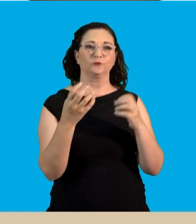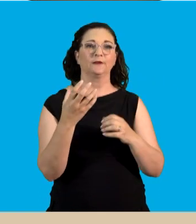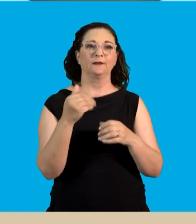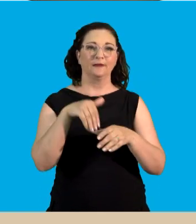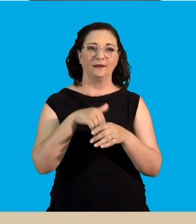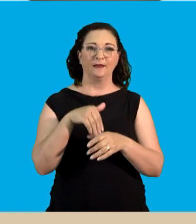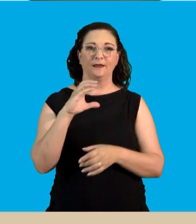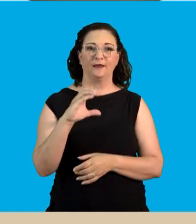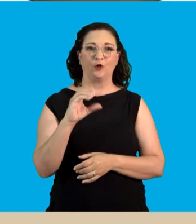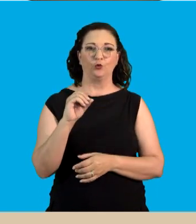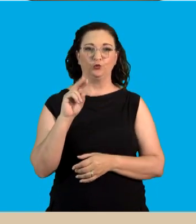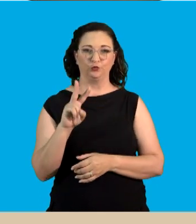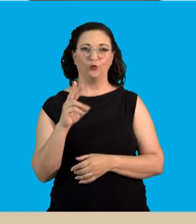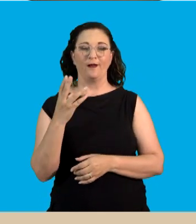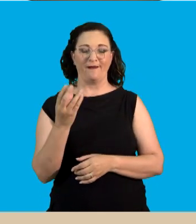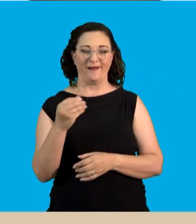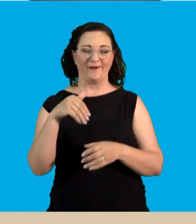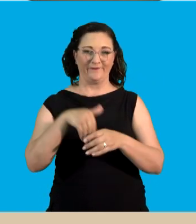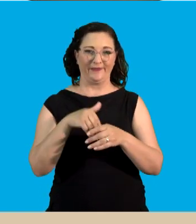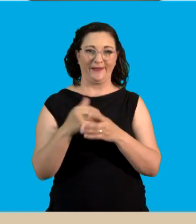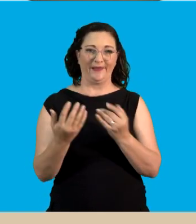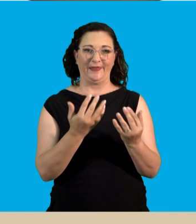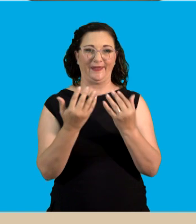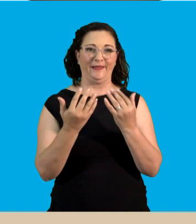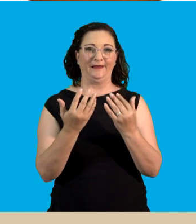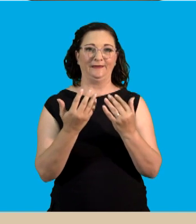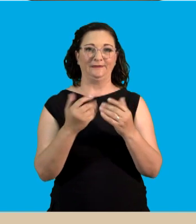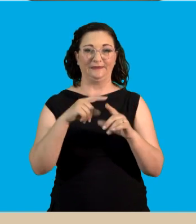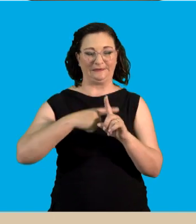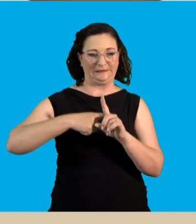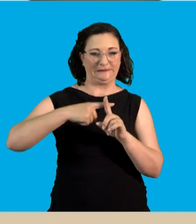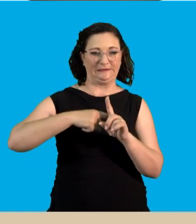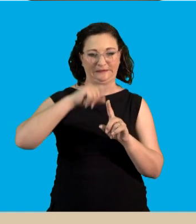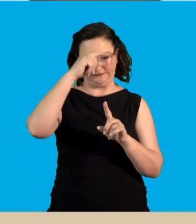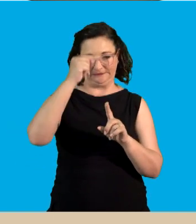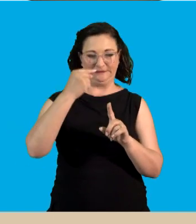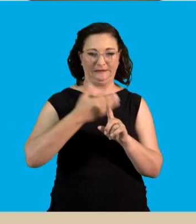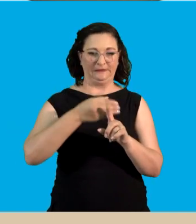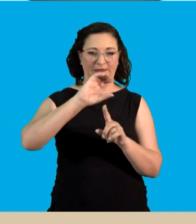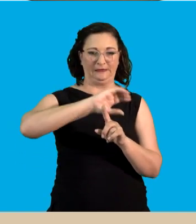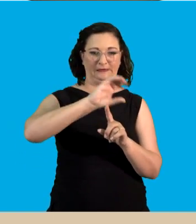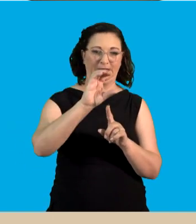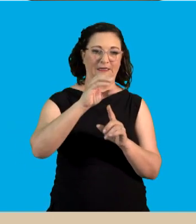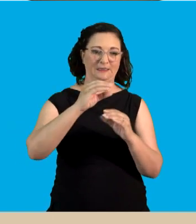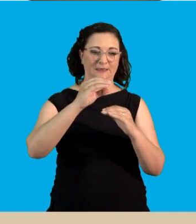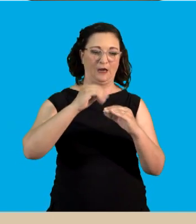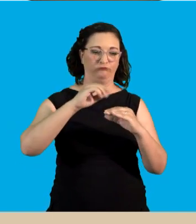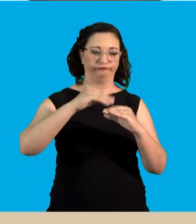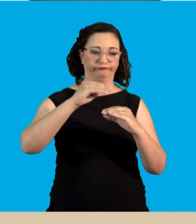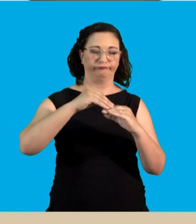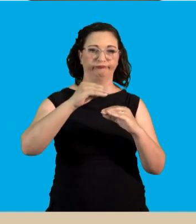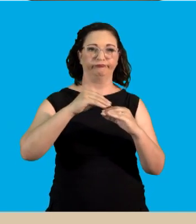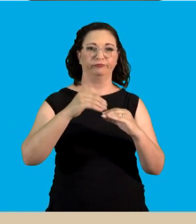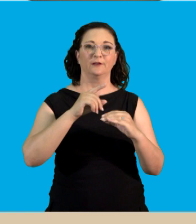It consists of carbon dioxide gas that traps heat And the reason why Venus is the